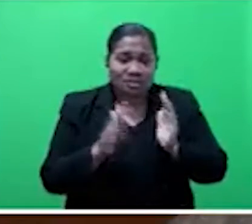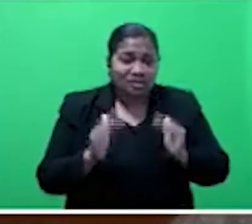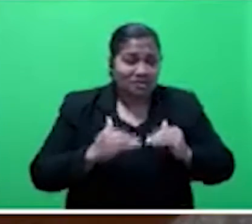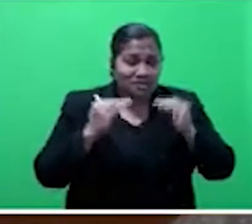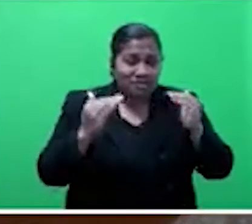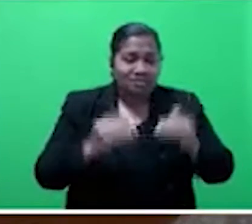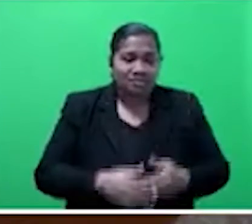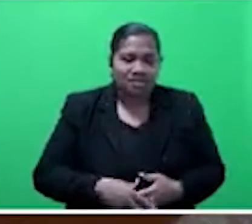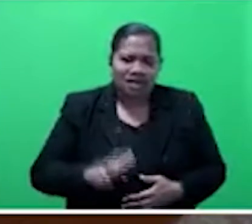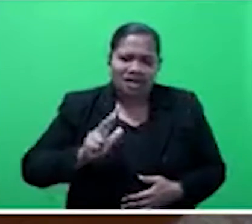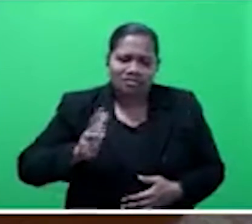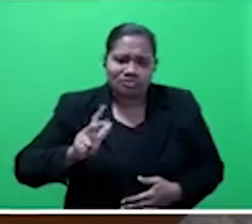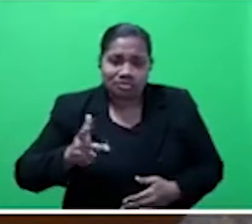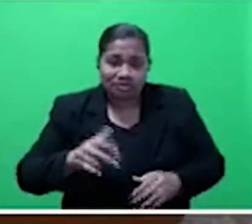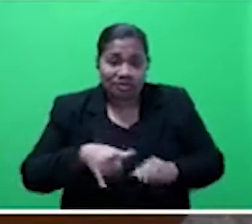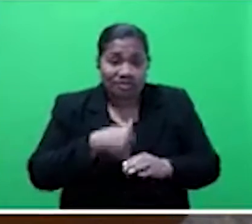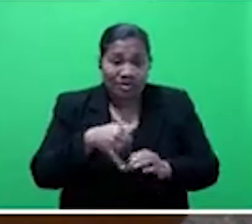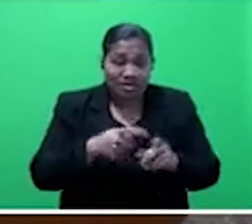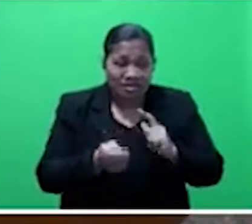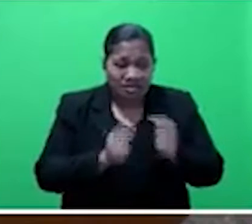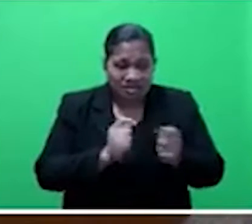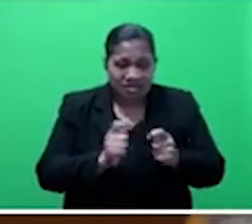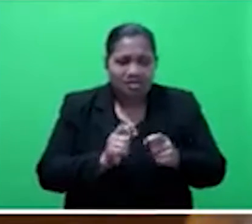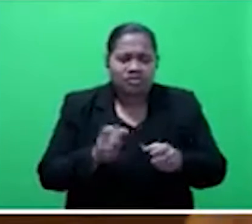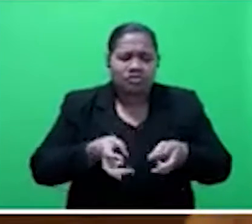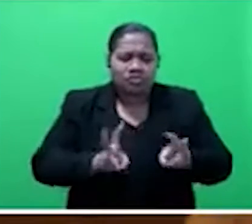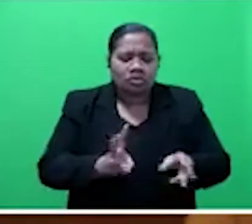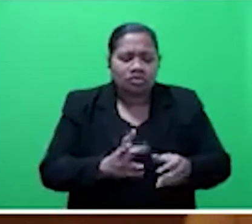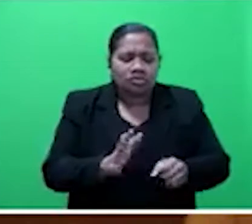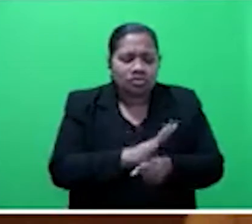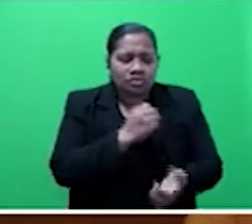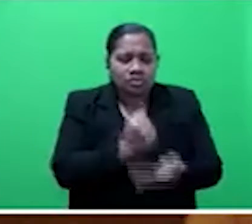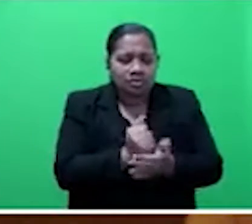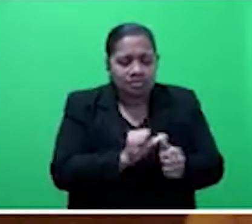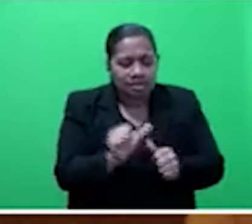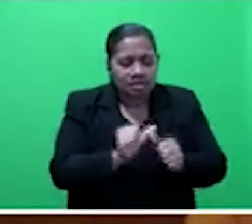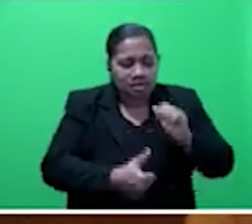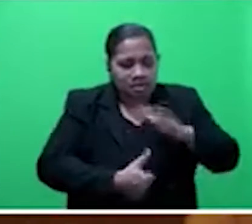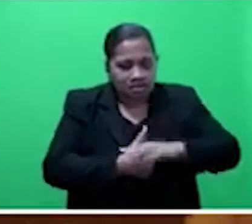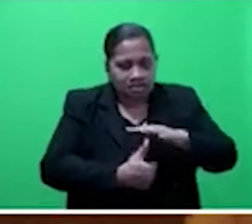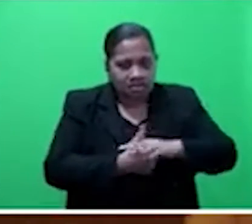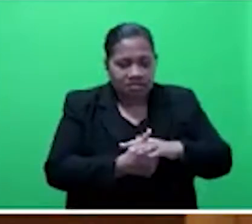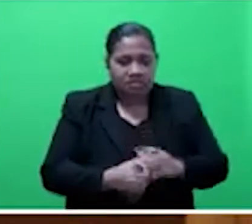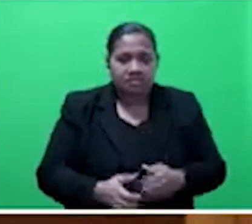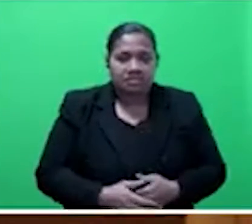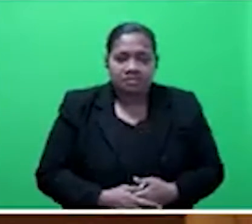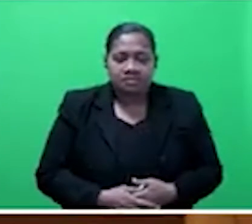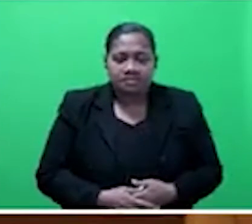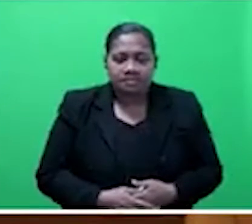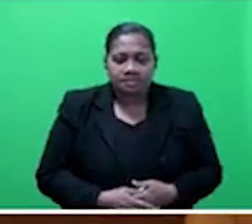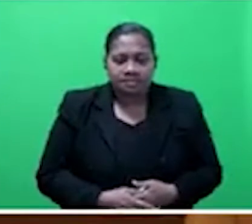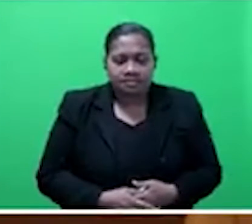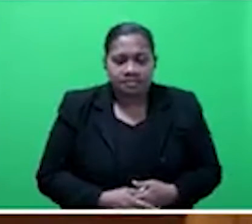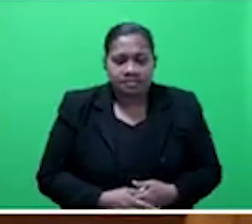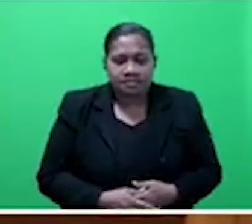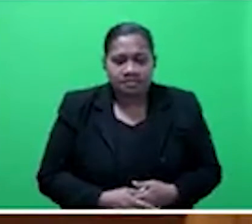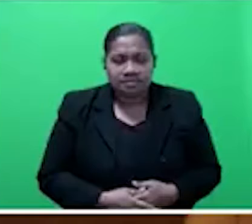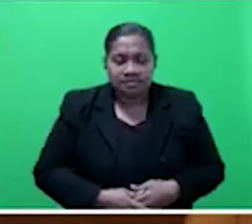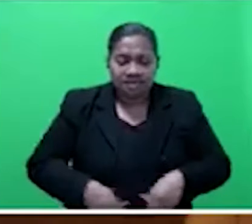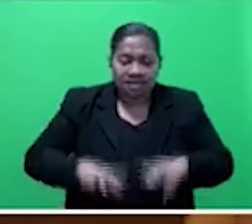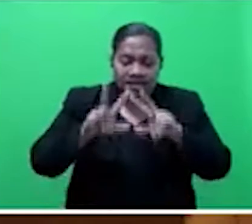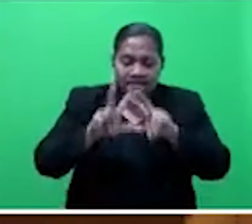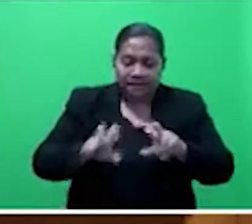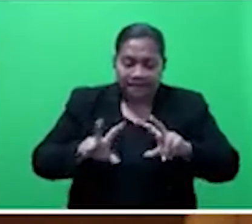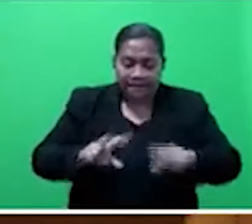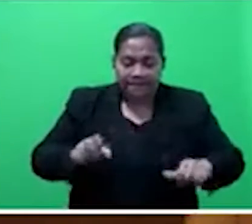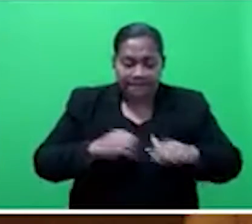medical testing is a way of ensuring better access to sophisticated technical investigations in a